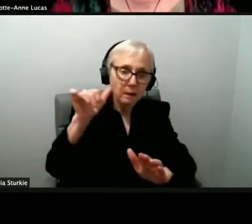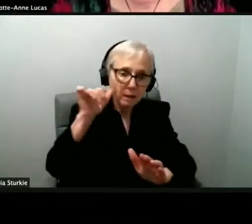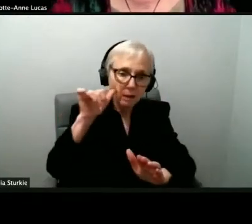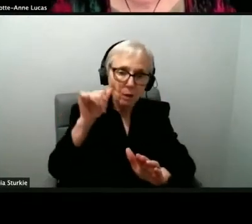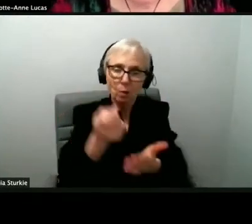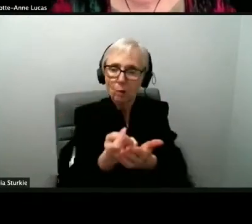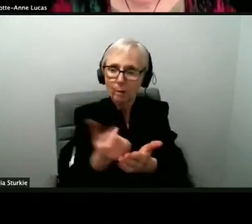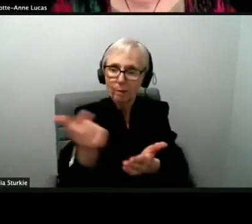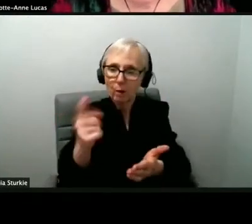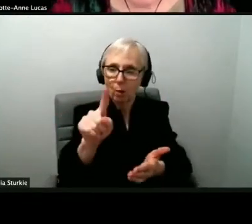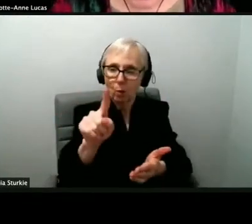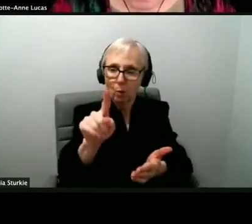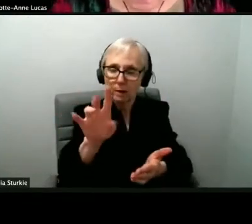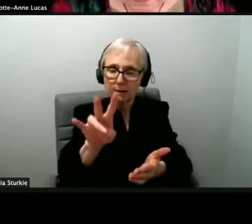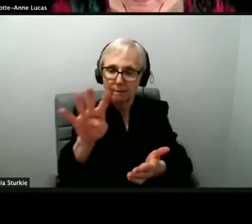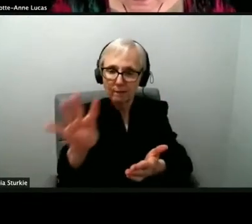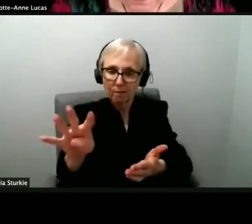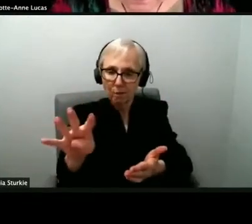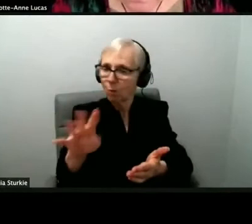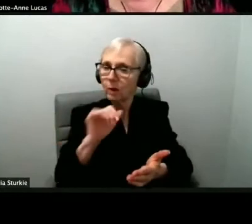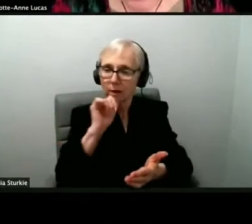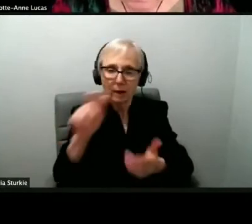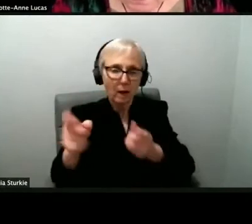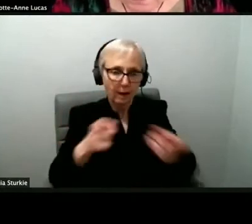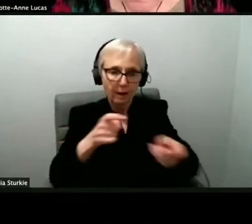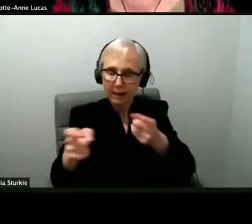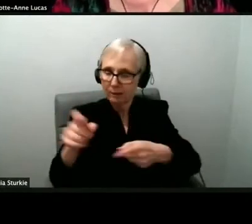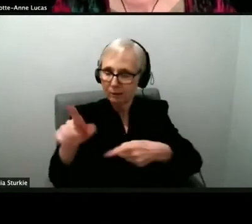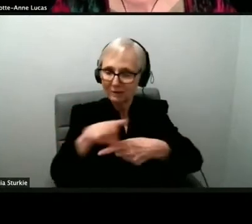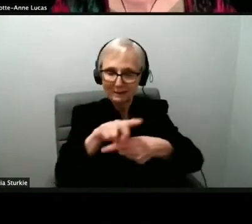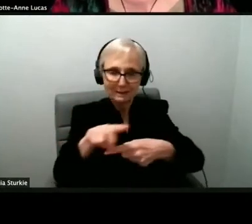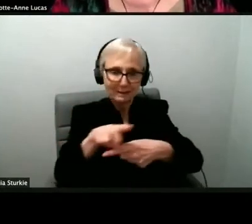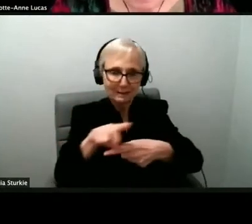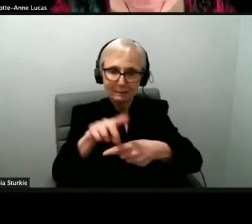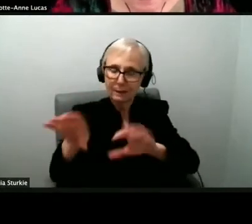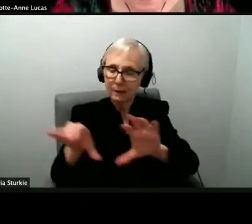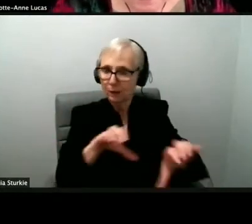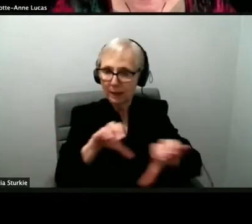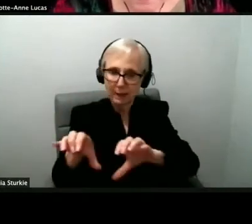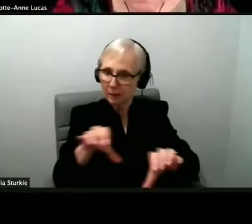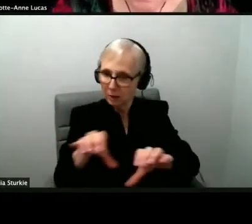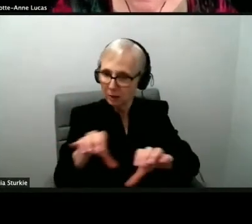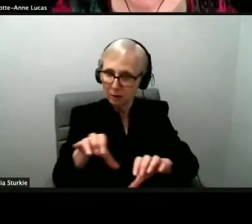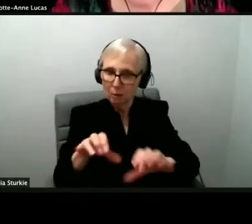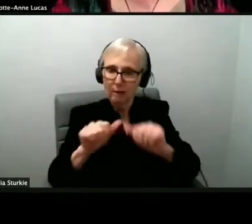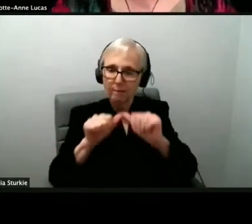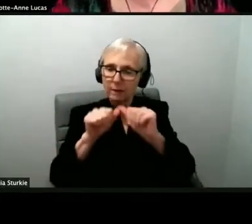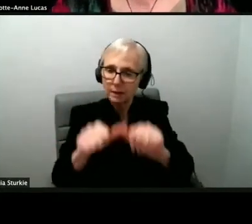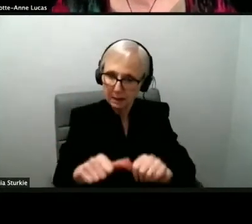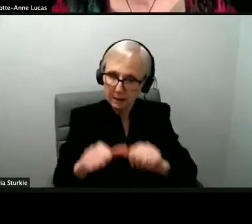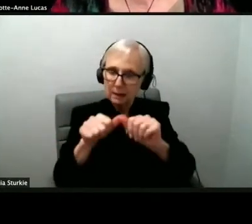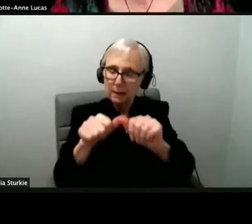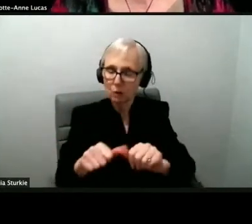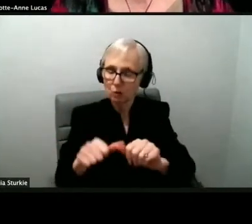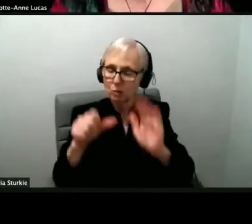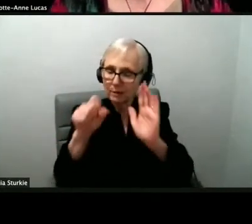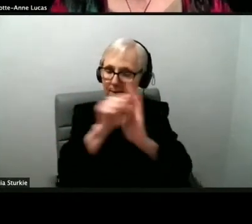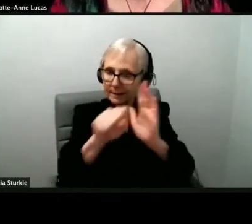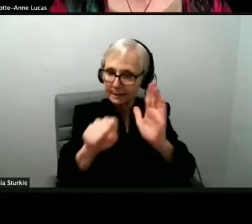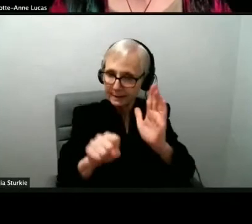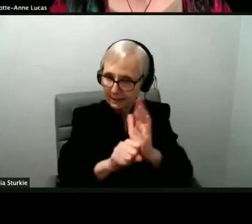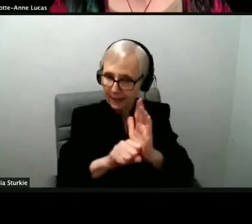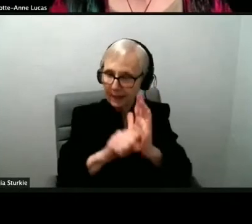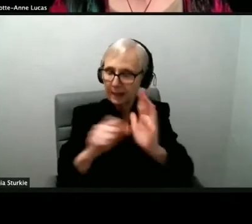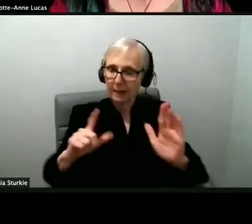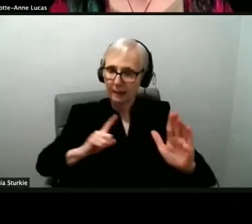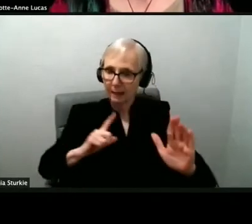174 will not handle the disciplinary actions that come along with what we're looking for. We have to continue to push our state legislative agenda,